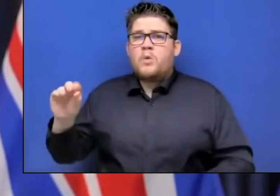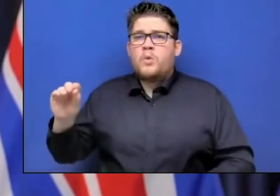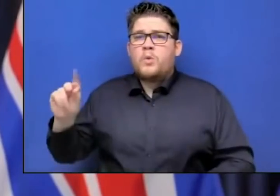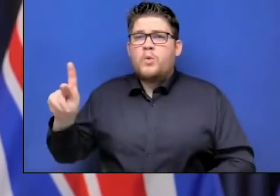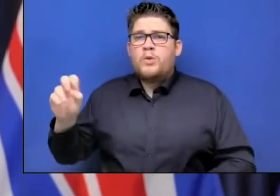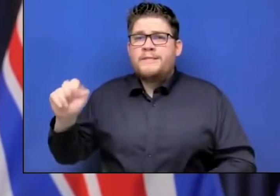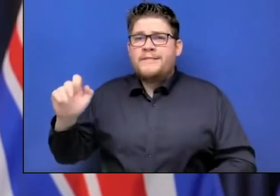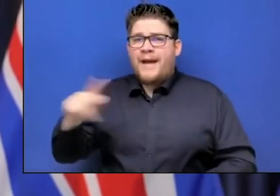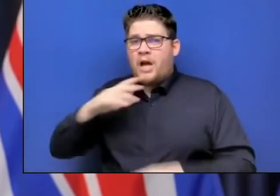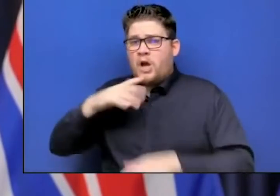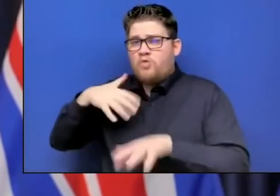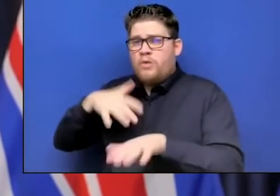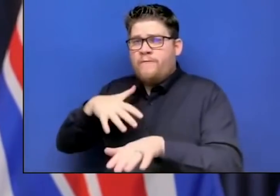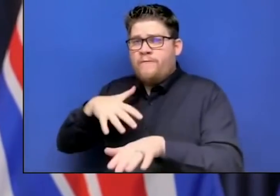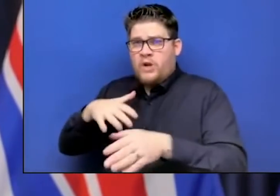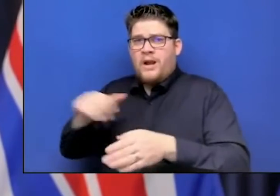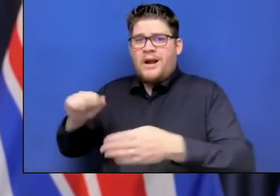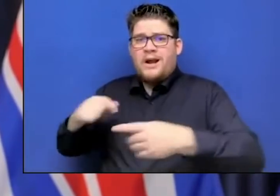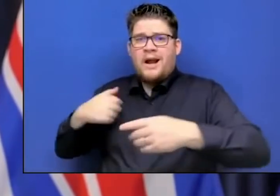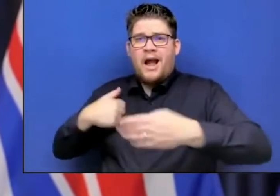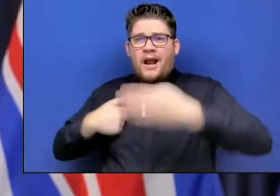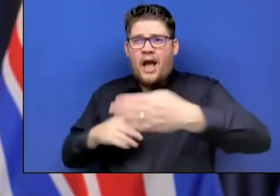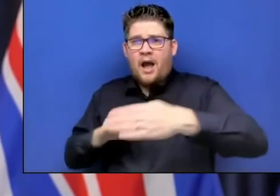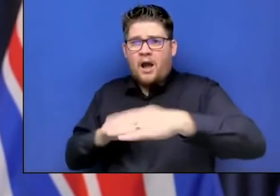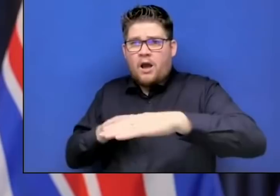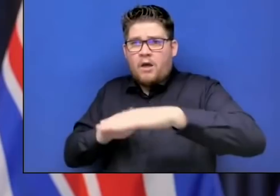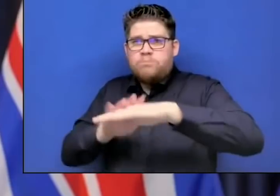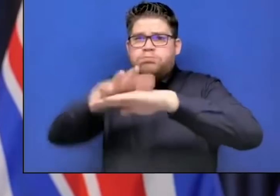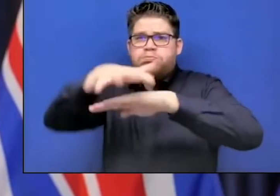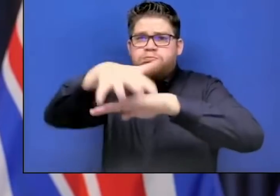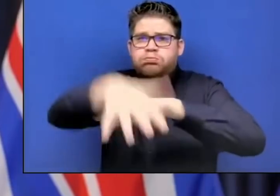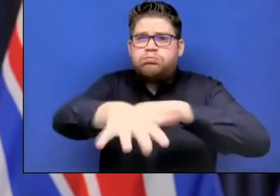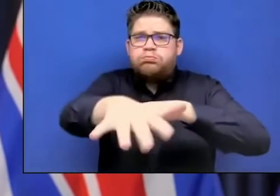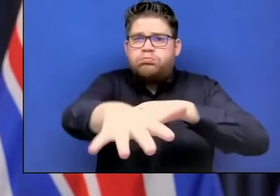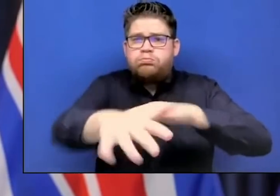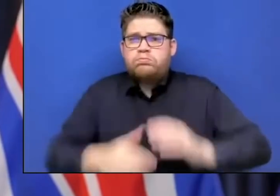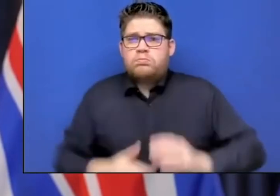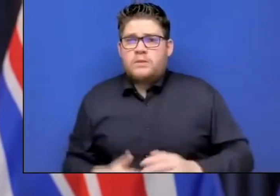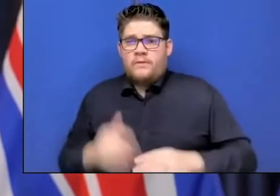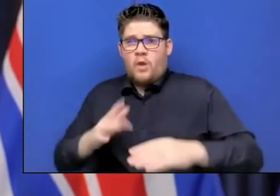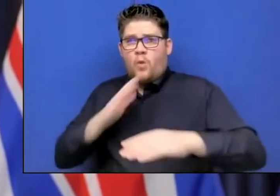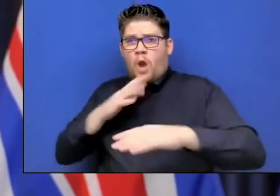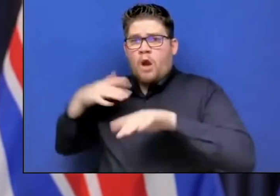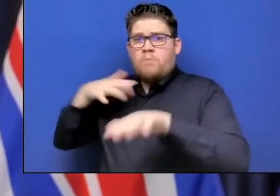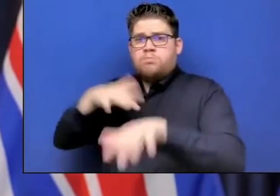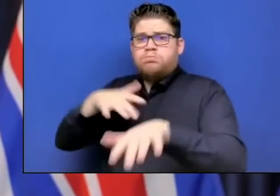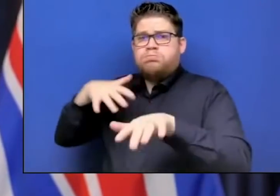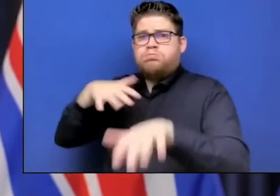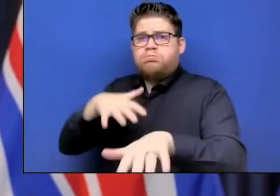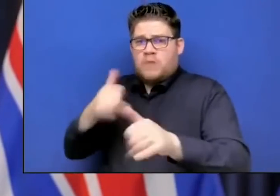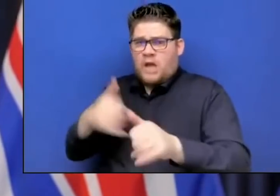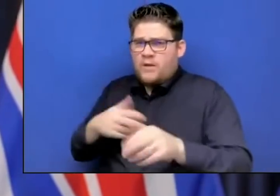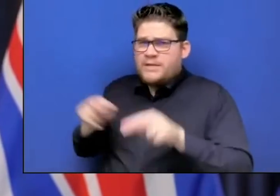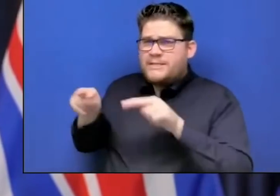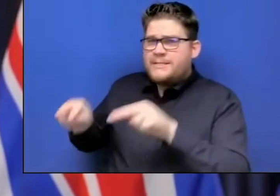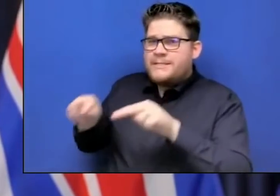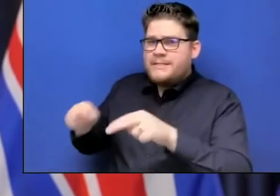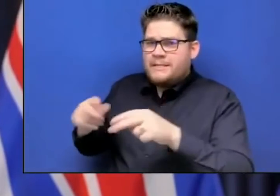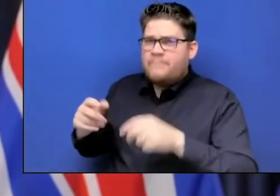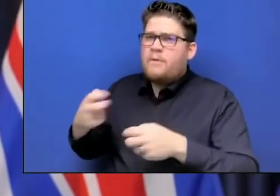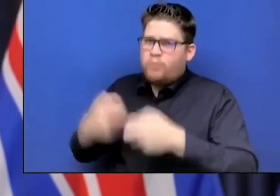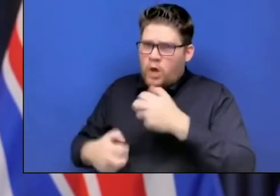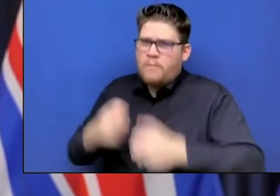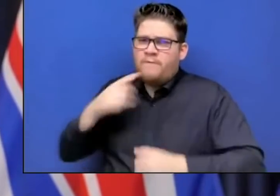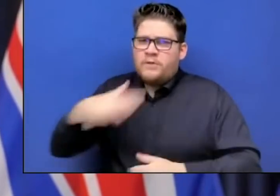and Prairie. These storms have impacted thousands of people and continue to cause devastation and loss.